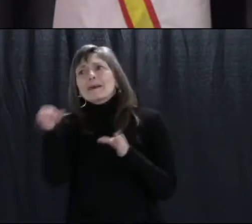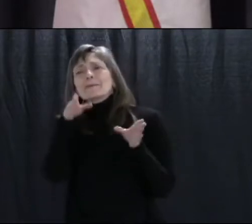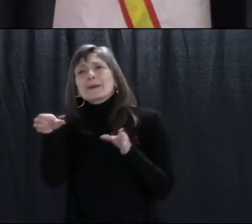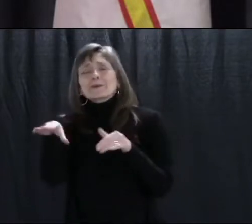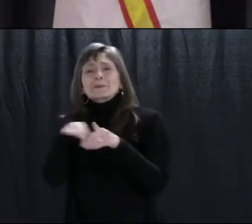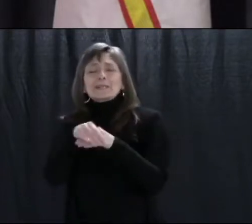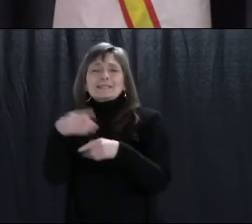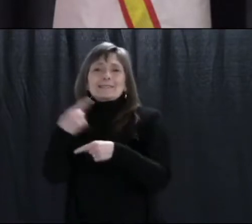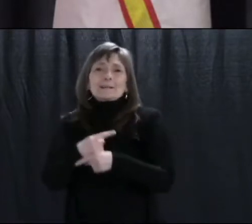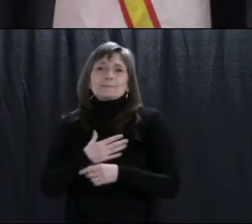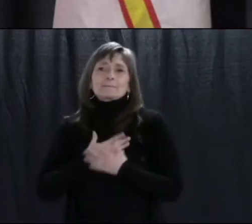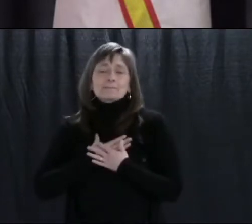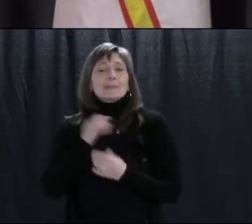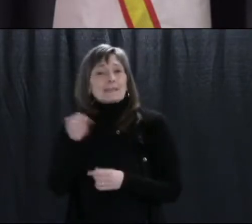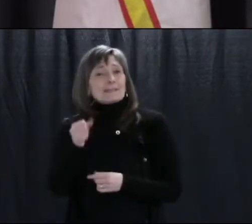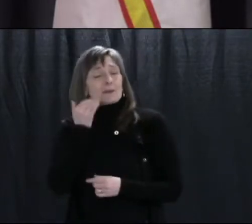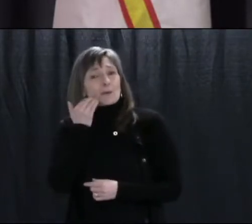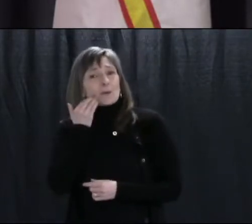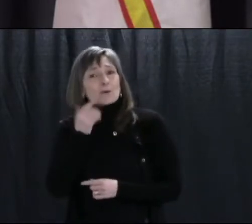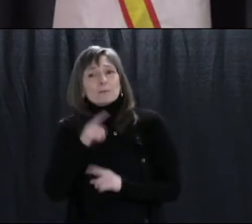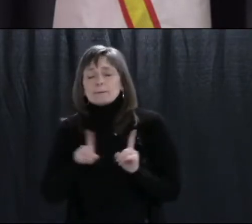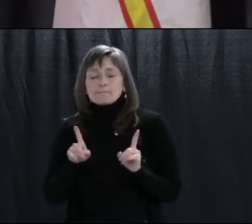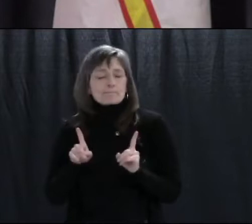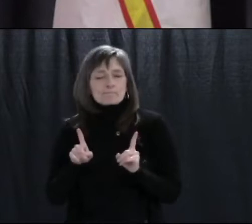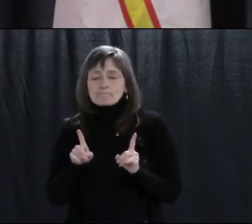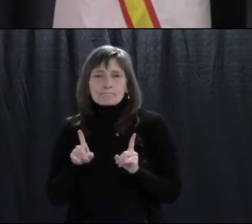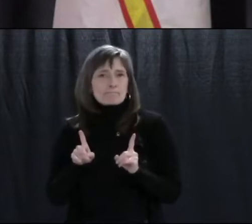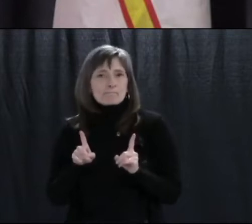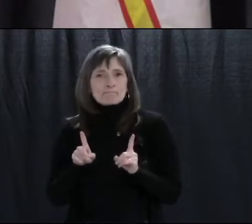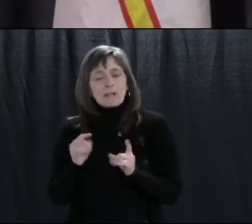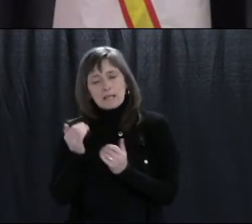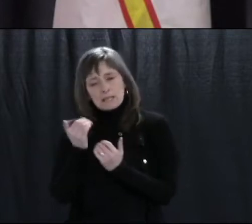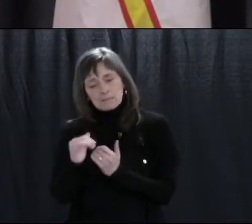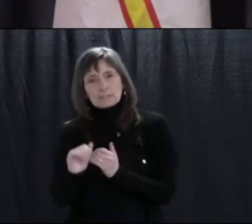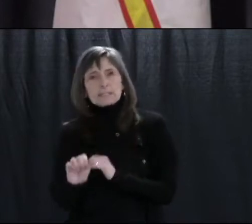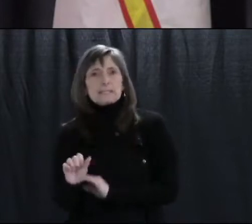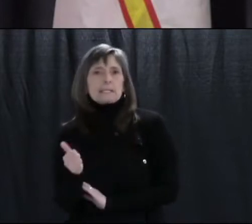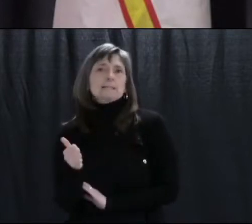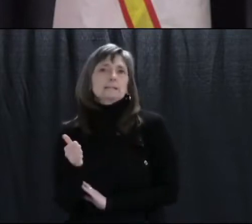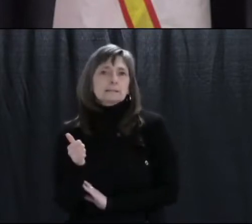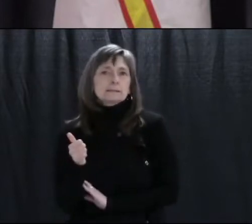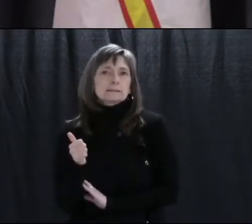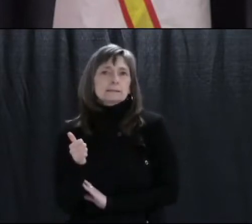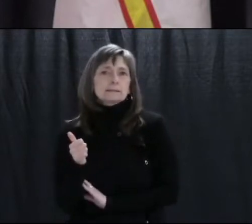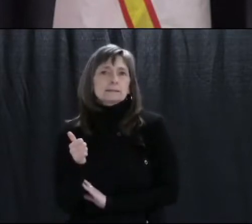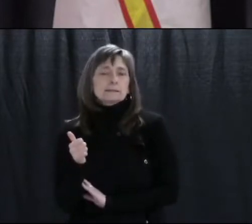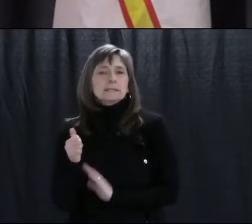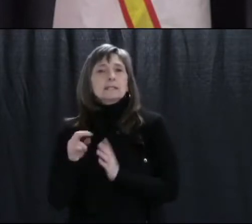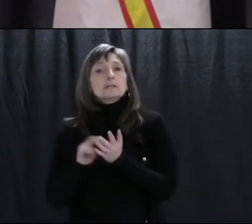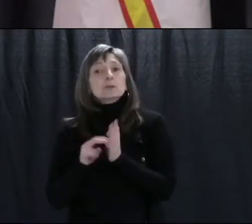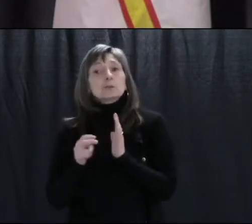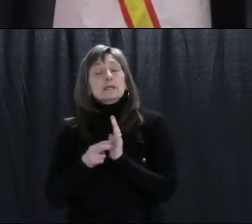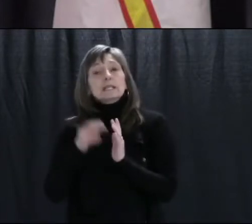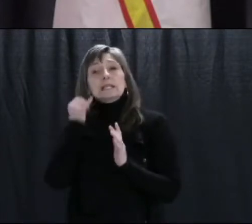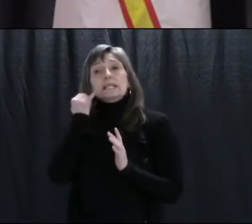very special day. But we're putting those measures in place so that you can have a life ever